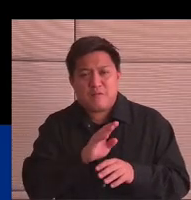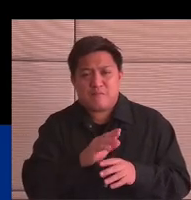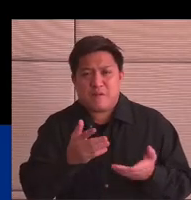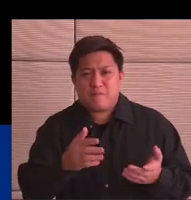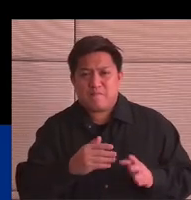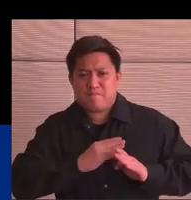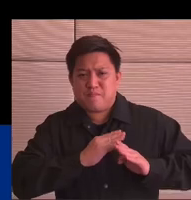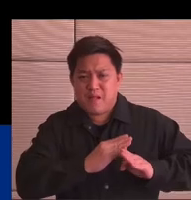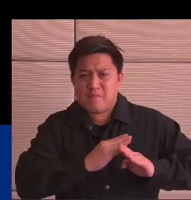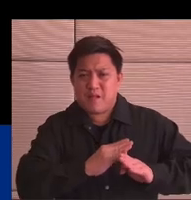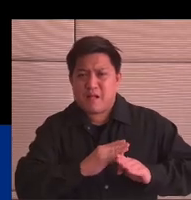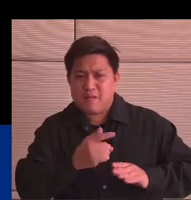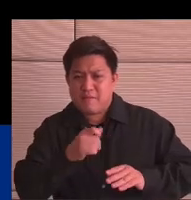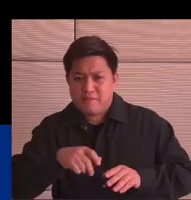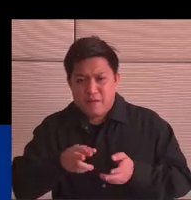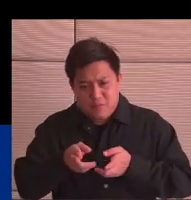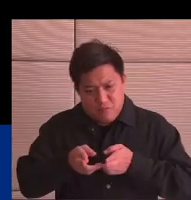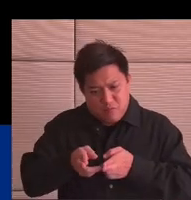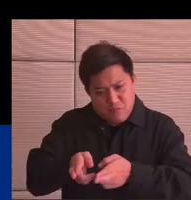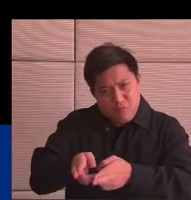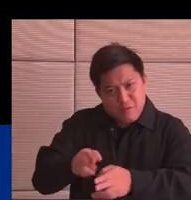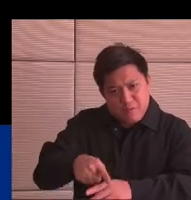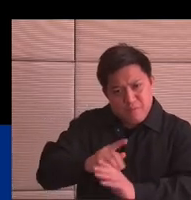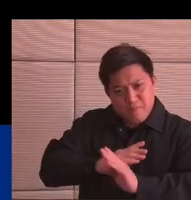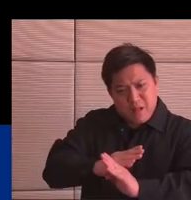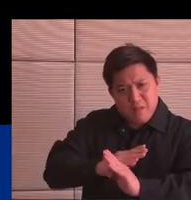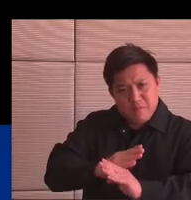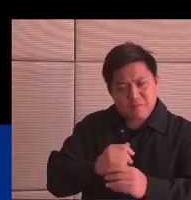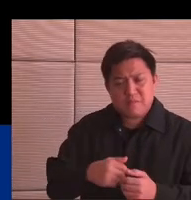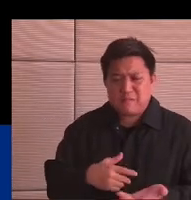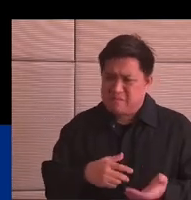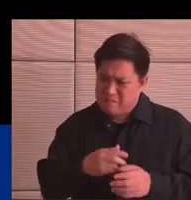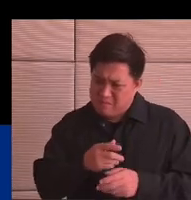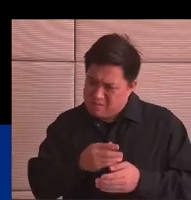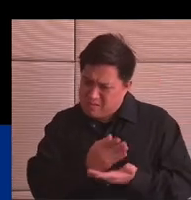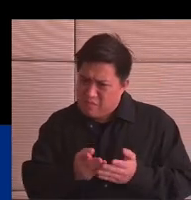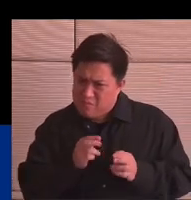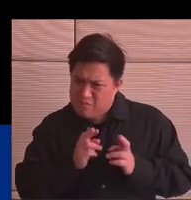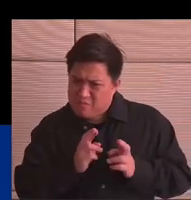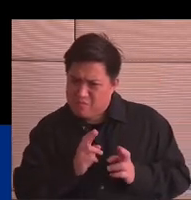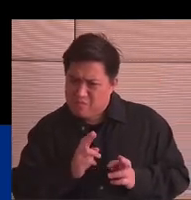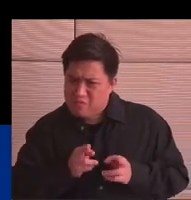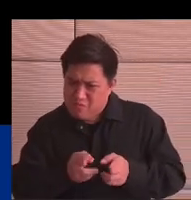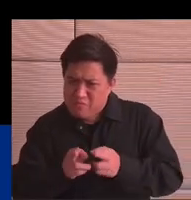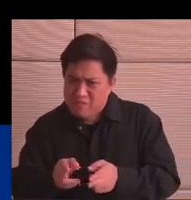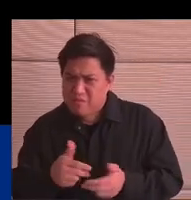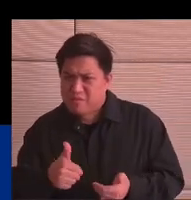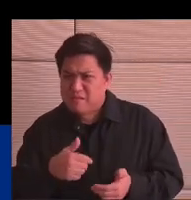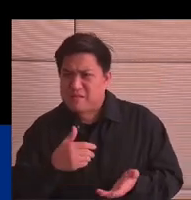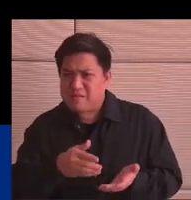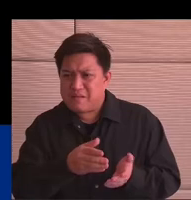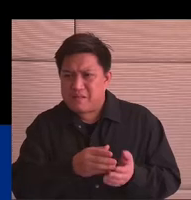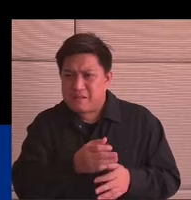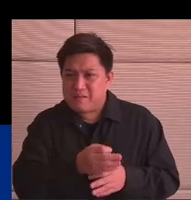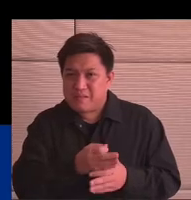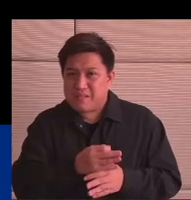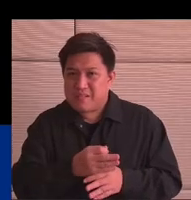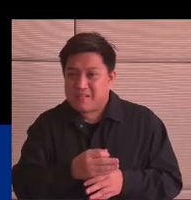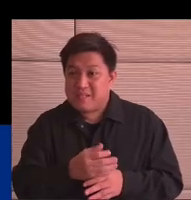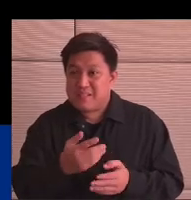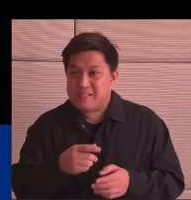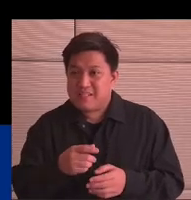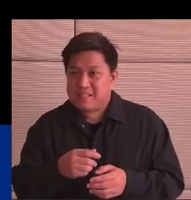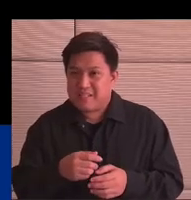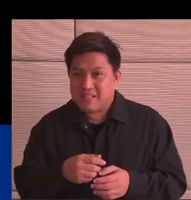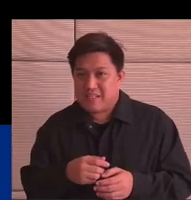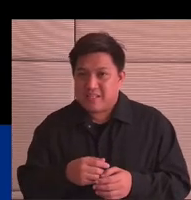that happens along roads. Roads which are perfectly okay being dug up again to repave them. And for the life of me, I can't understand why